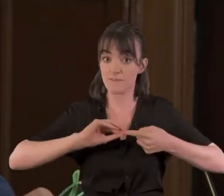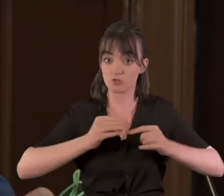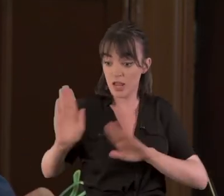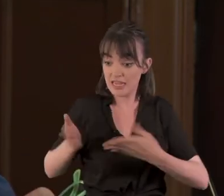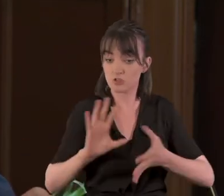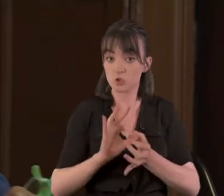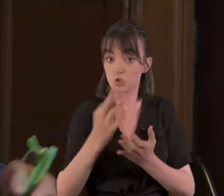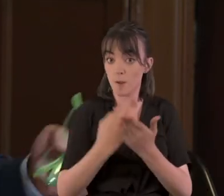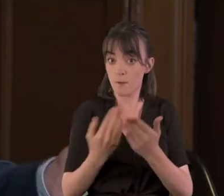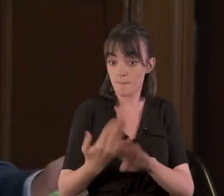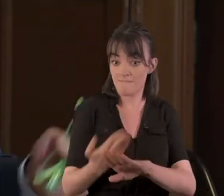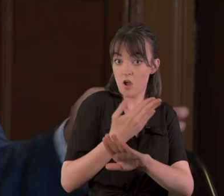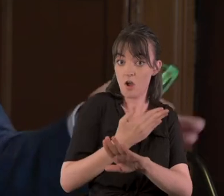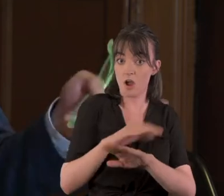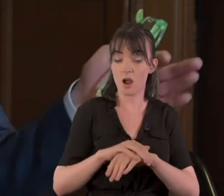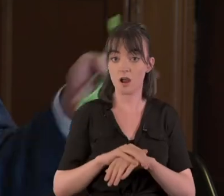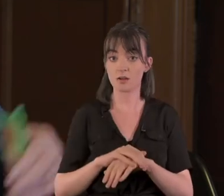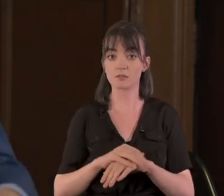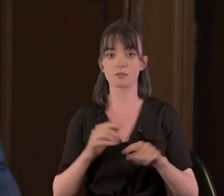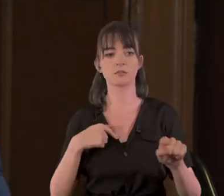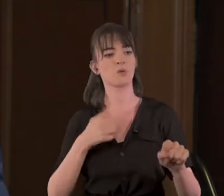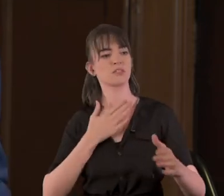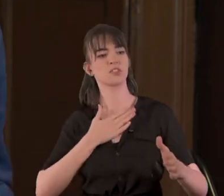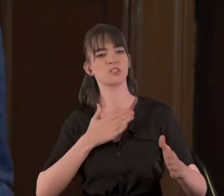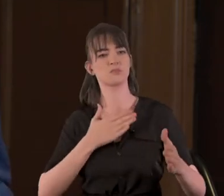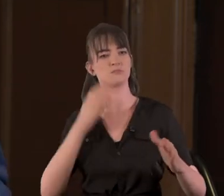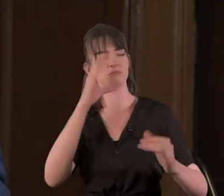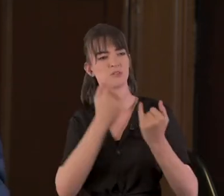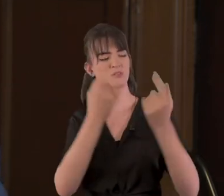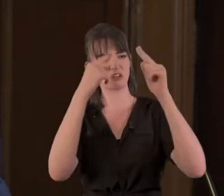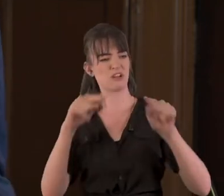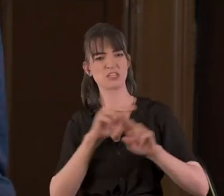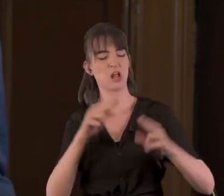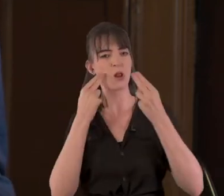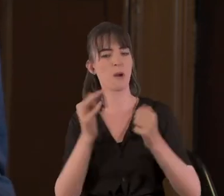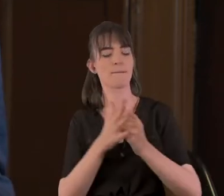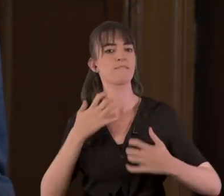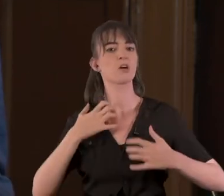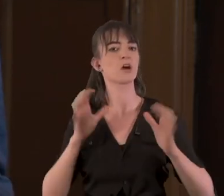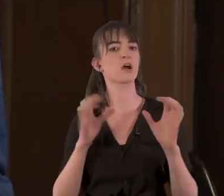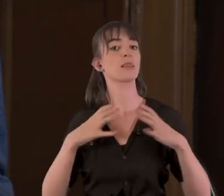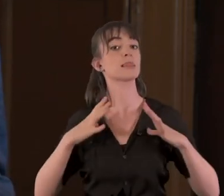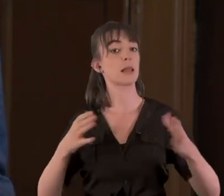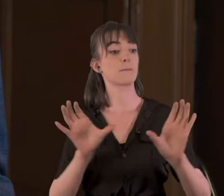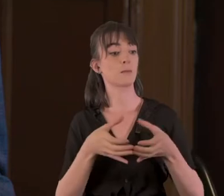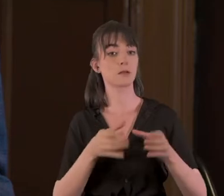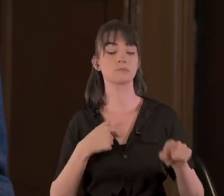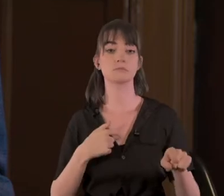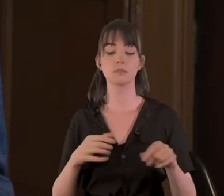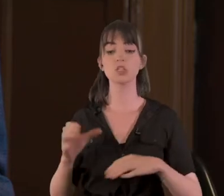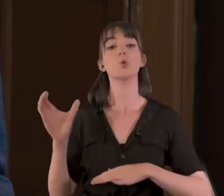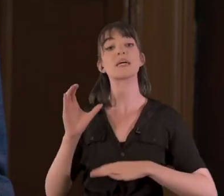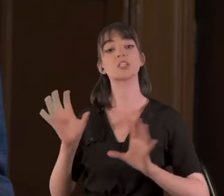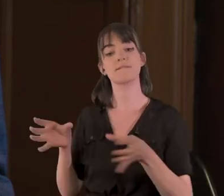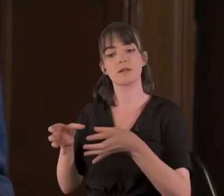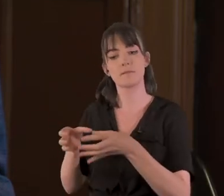I think. So this was not the Gladstonian Liberal Party at all. And so the Conservatives thought that here they were very